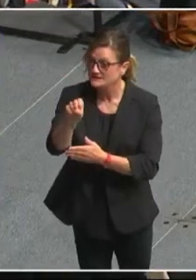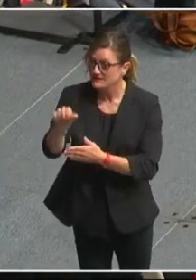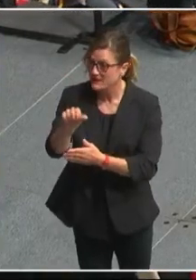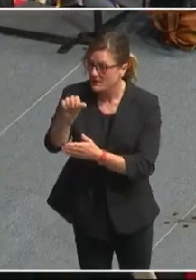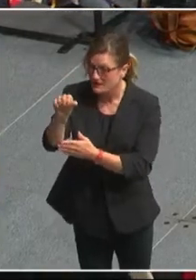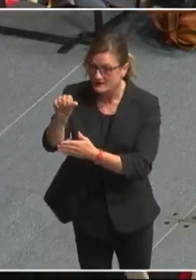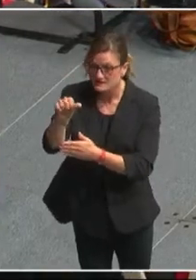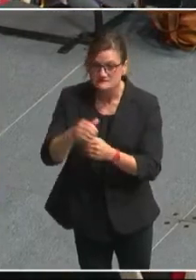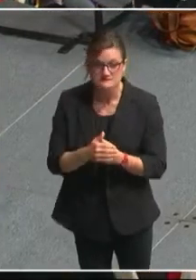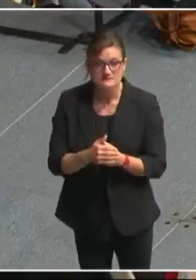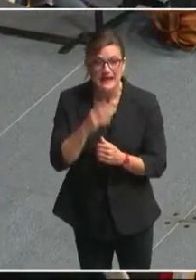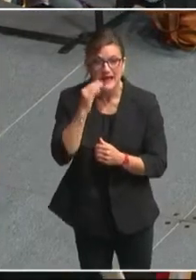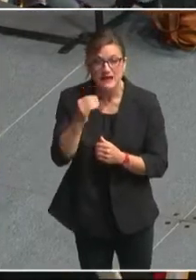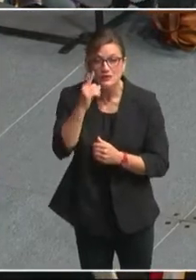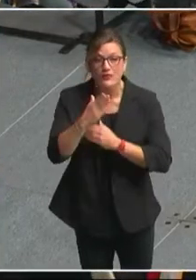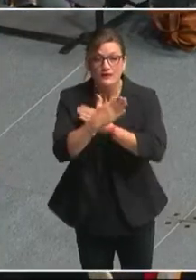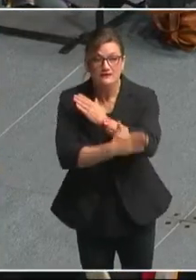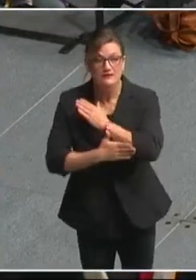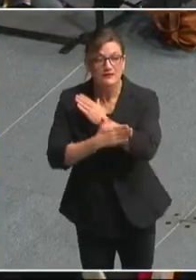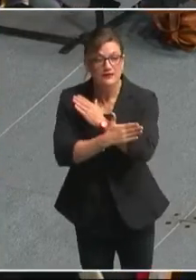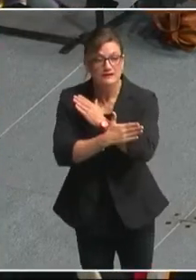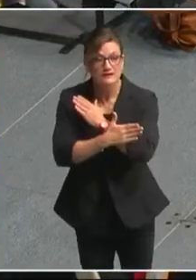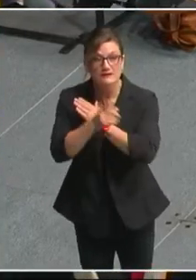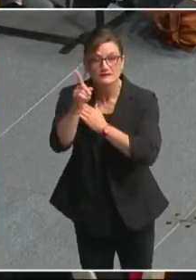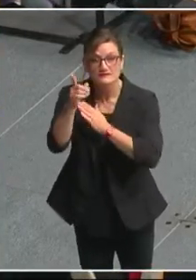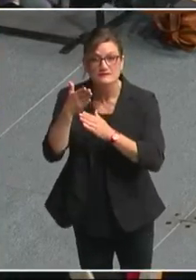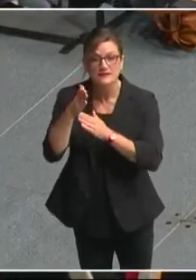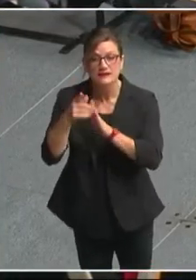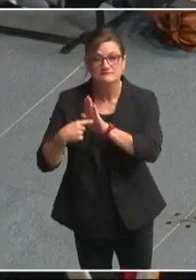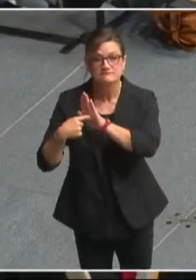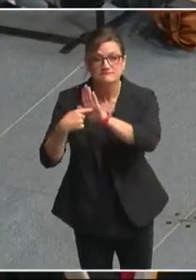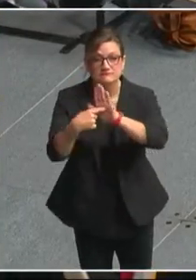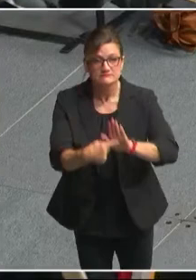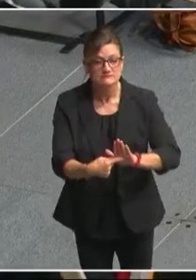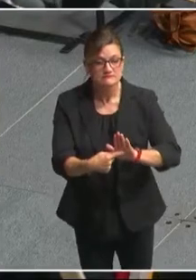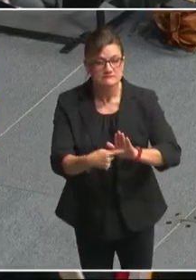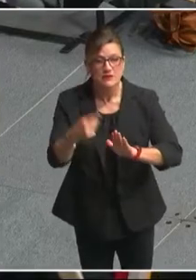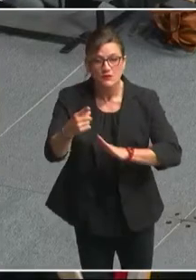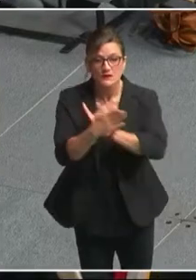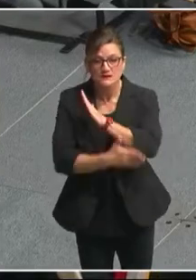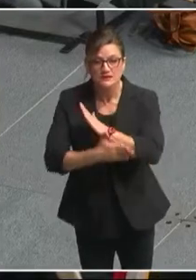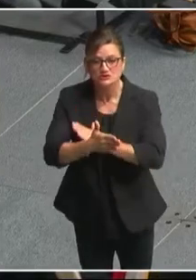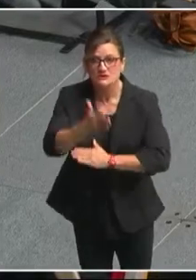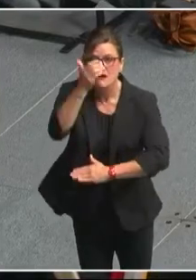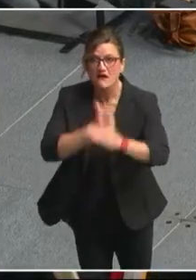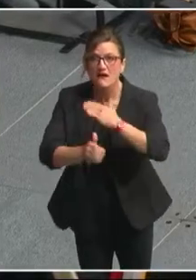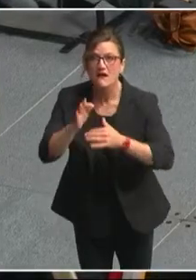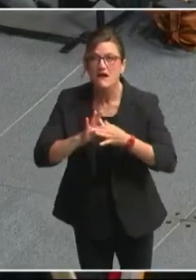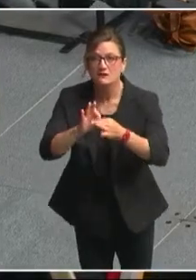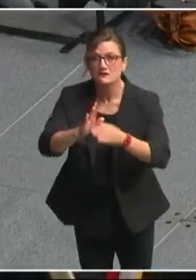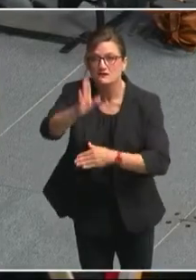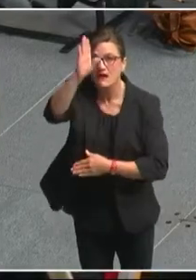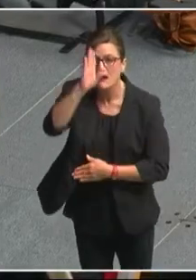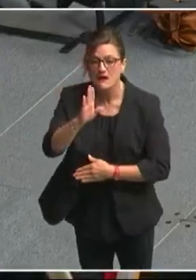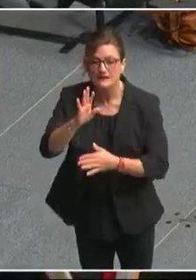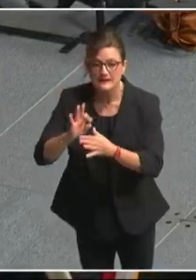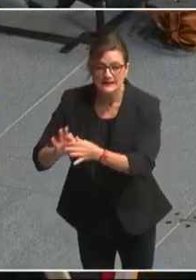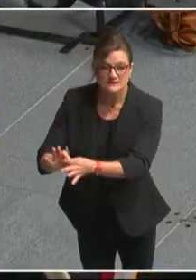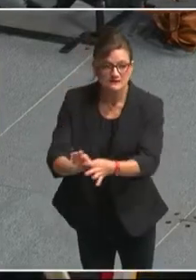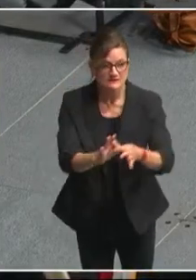States of America and to the Republic for which it stands, one nation, under